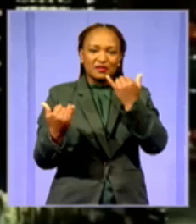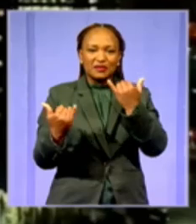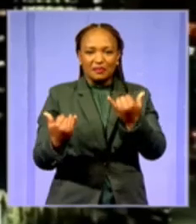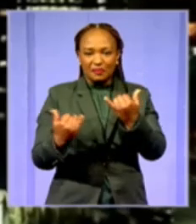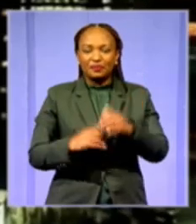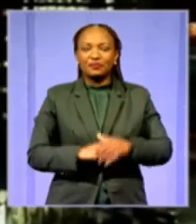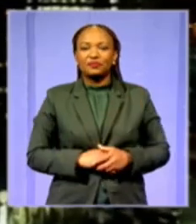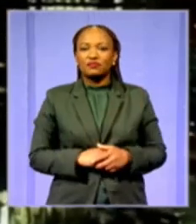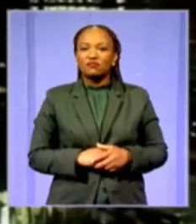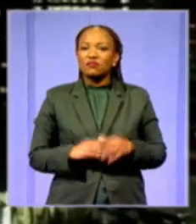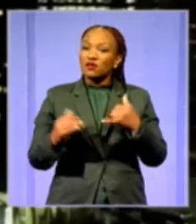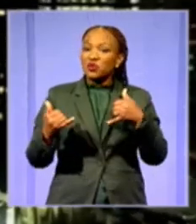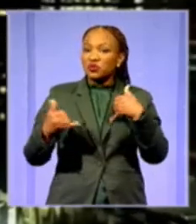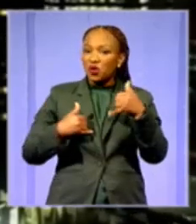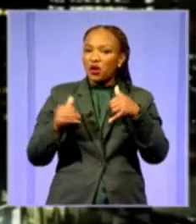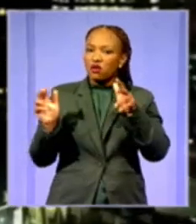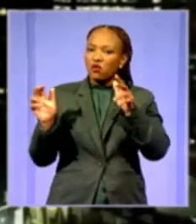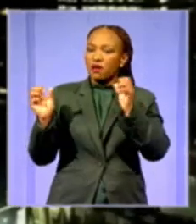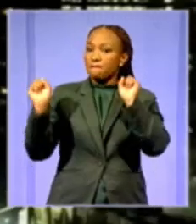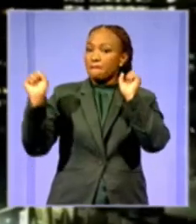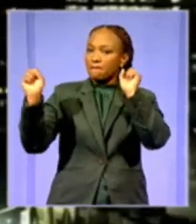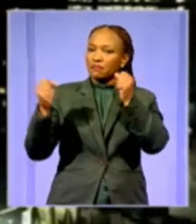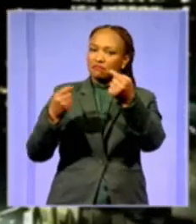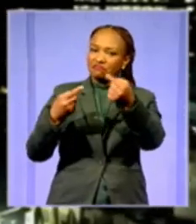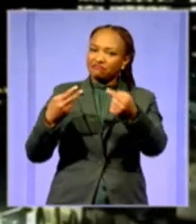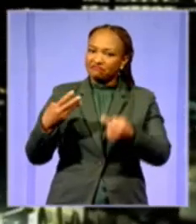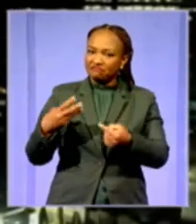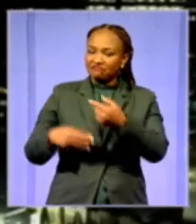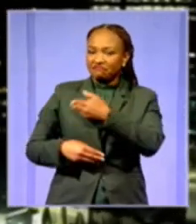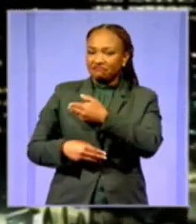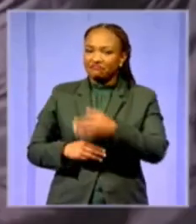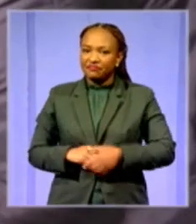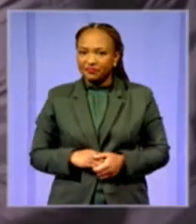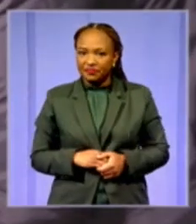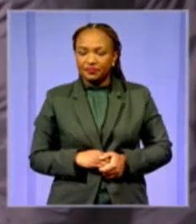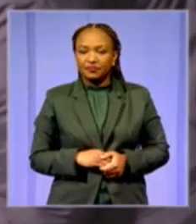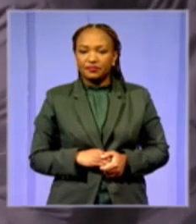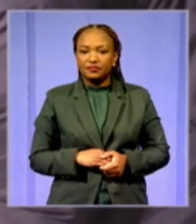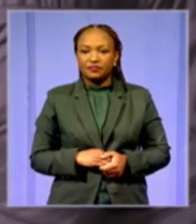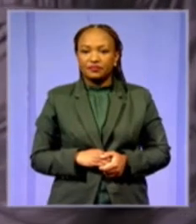Setswana. A re iketle mmogo ka tshedimosetso.